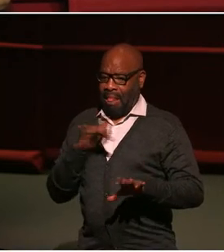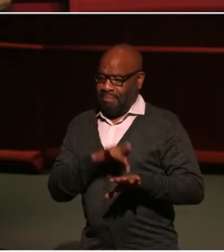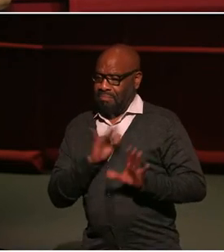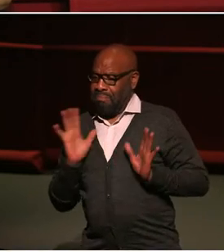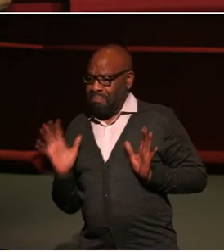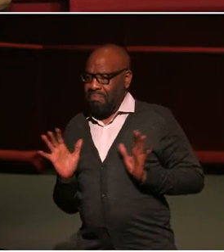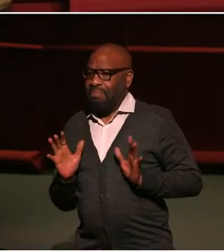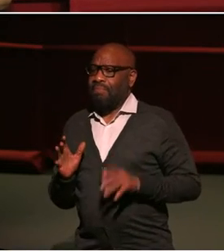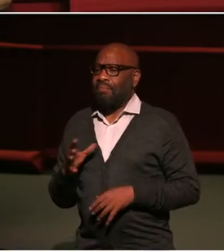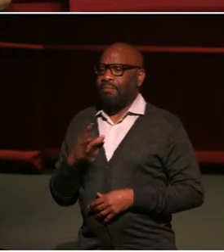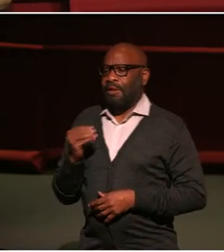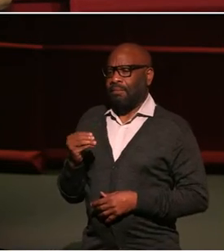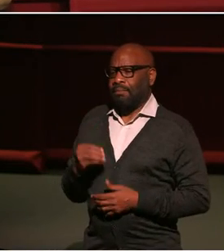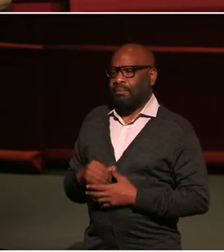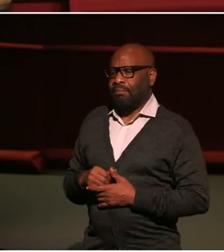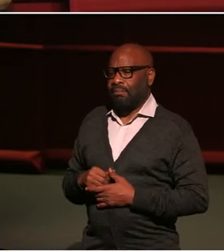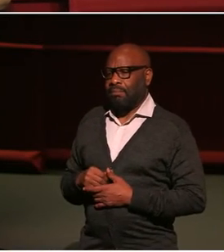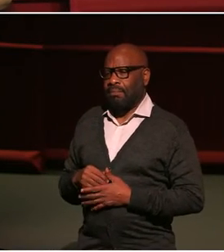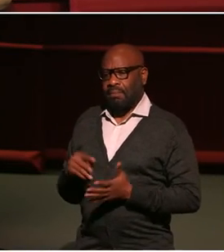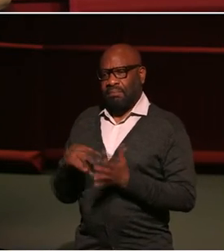my promise to Marlon.